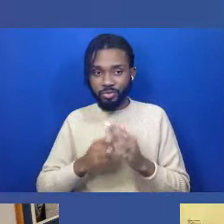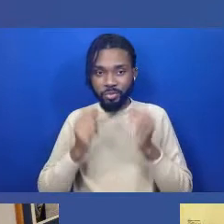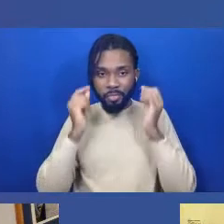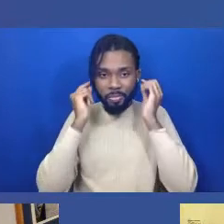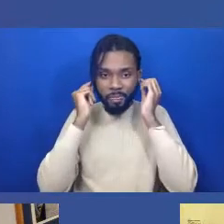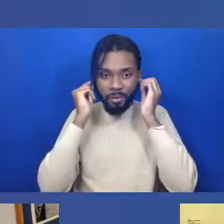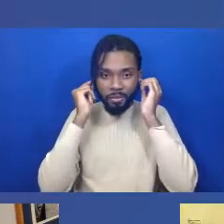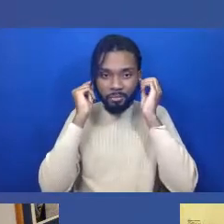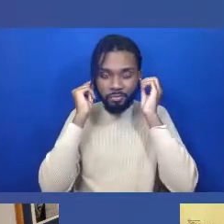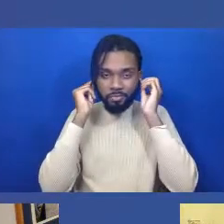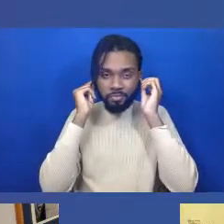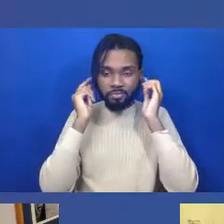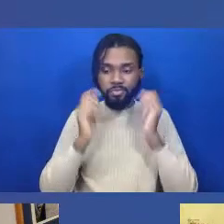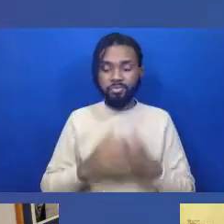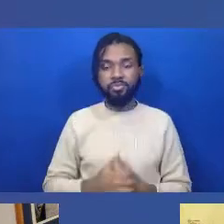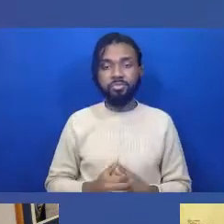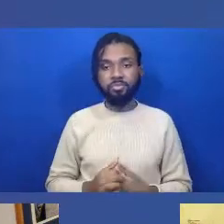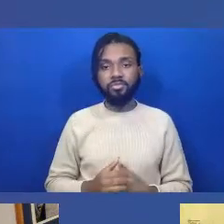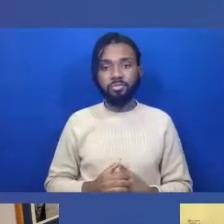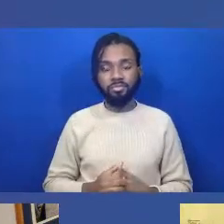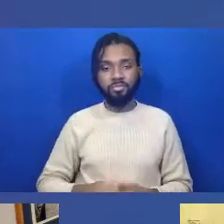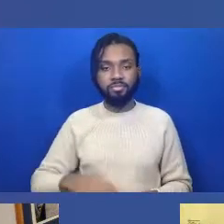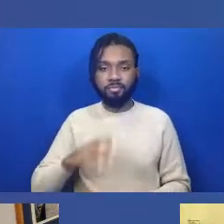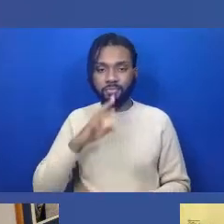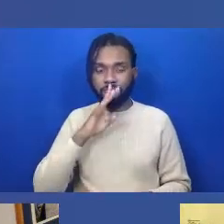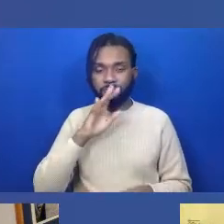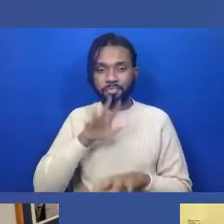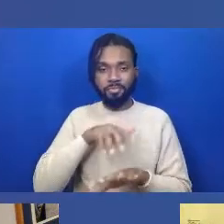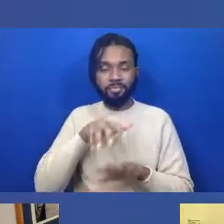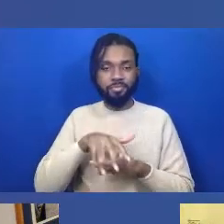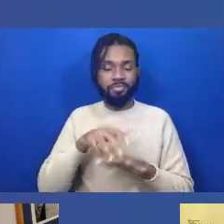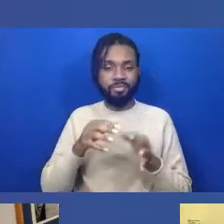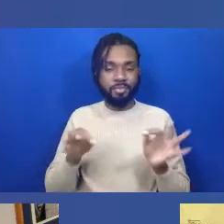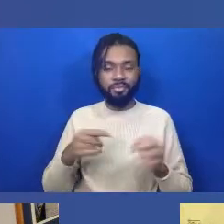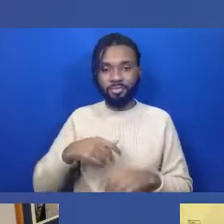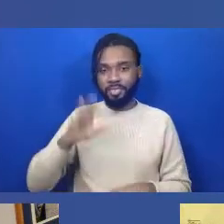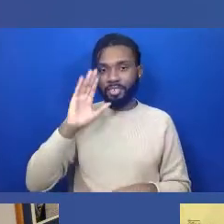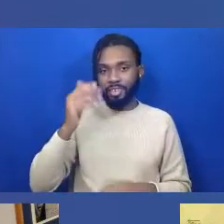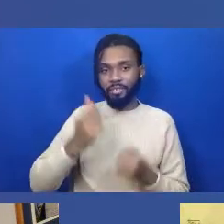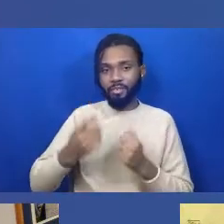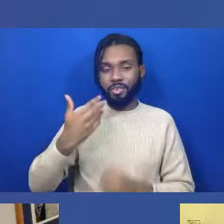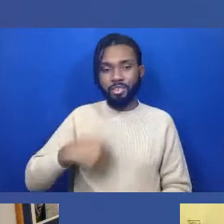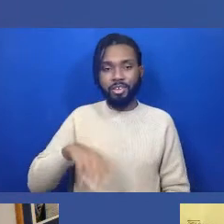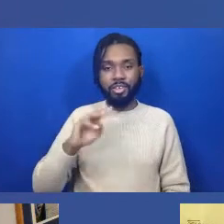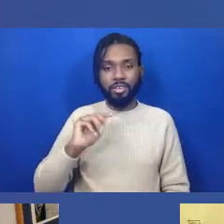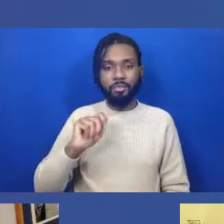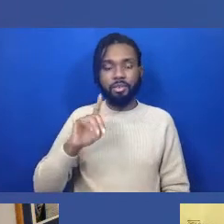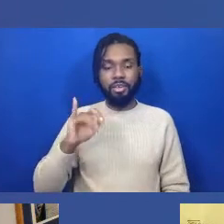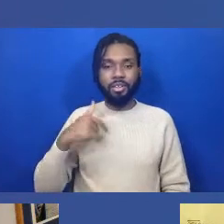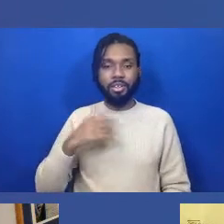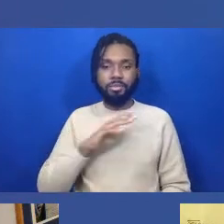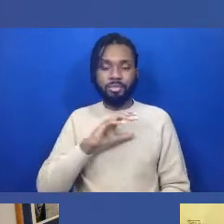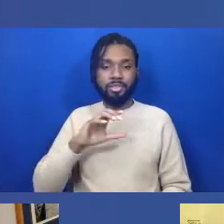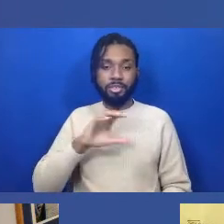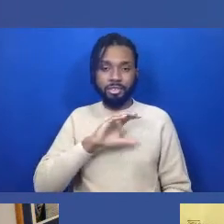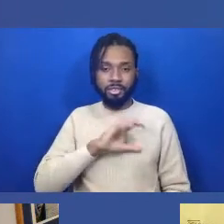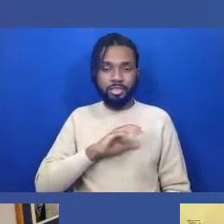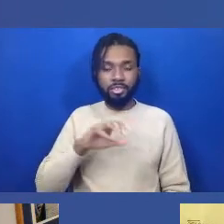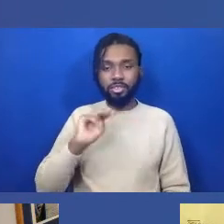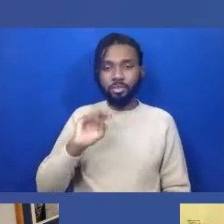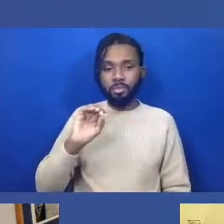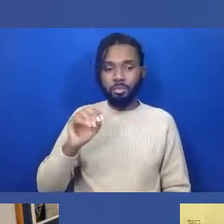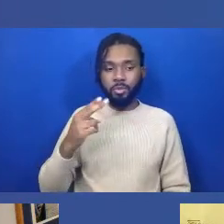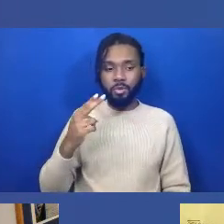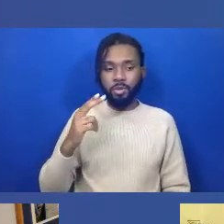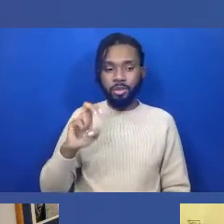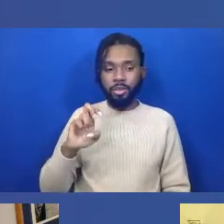Hey. Chan, it's Yoisa Chokais. Hey, everybody. I'm Maddie. I'm a citizen of the Mohegan tribe here in